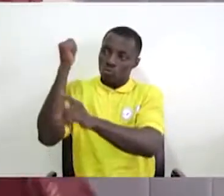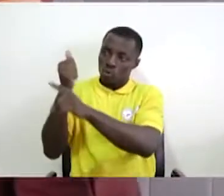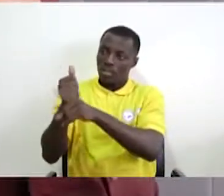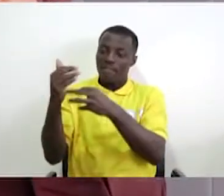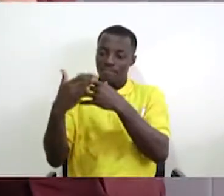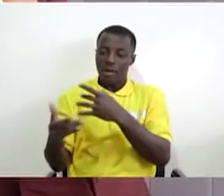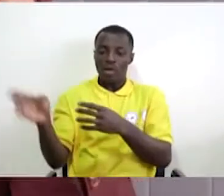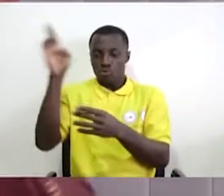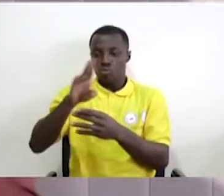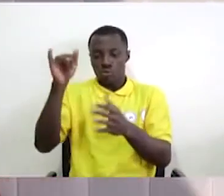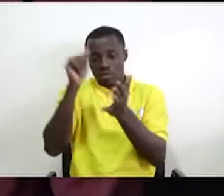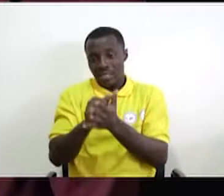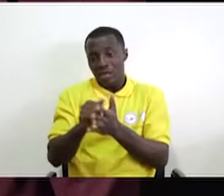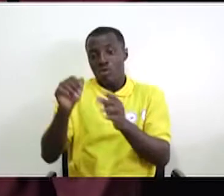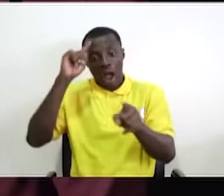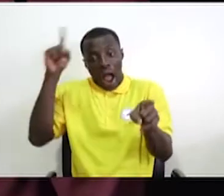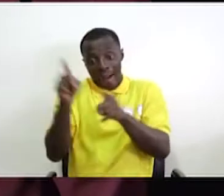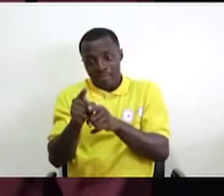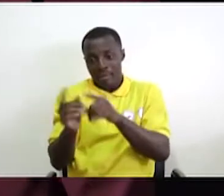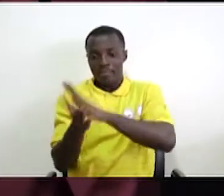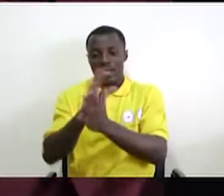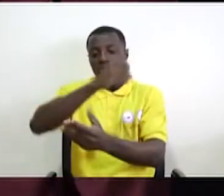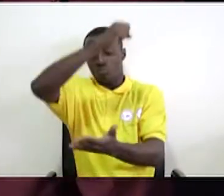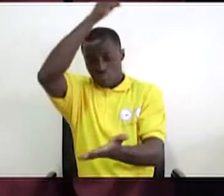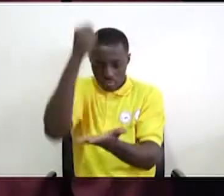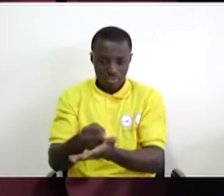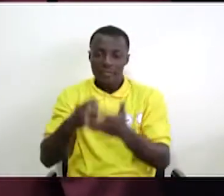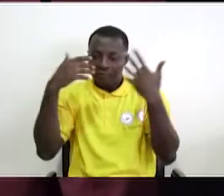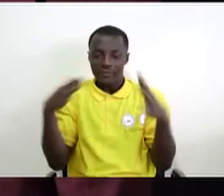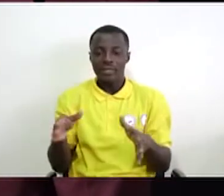So we are talking about covenant.